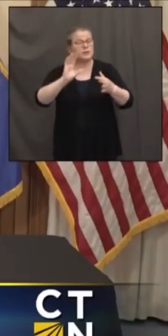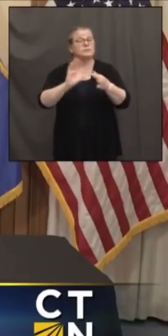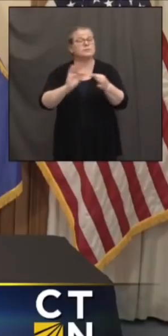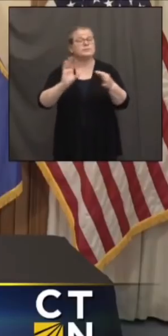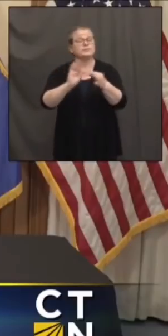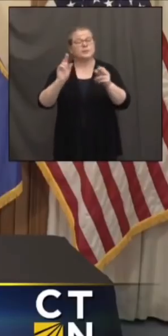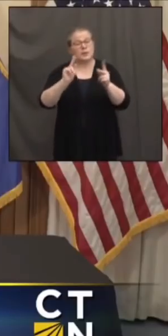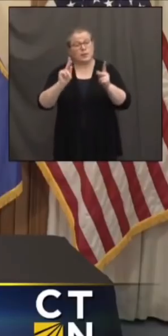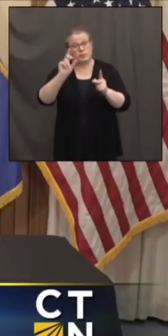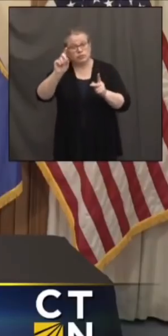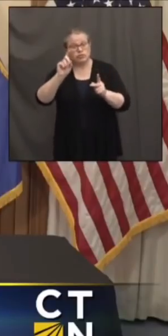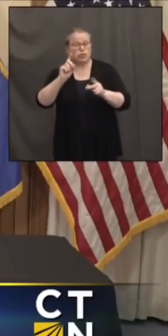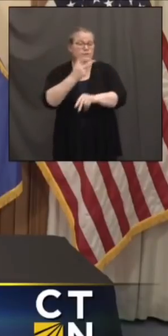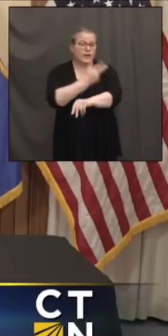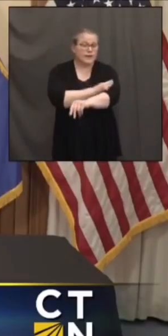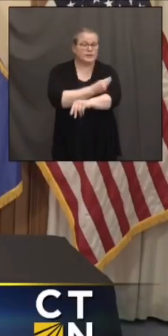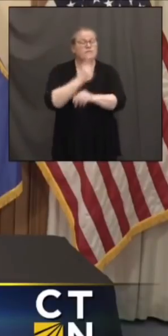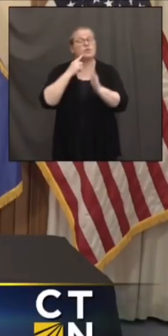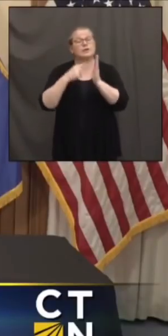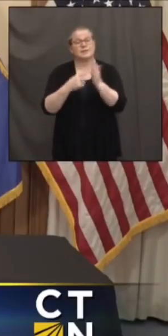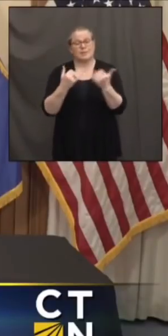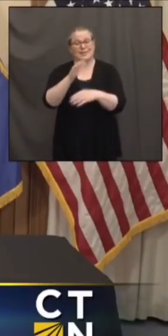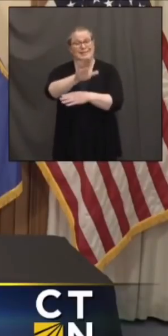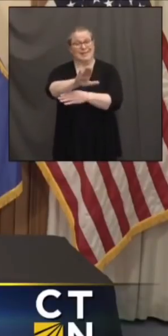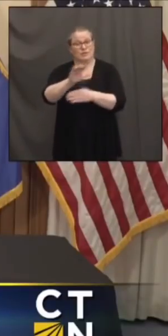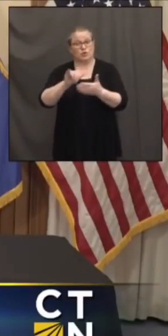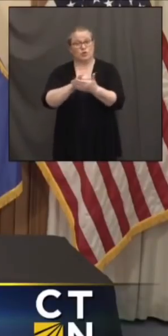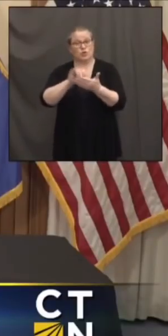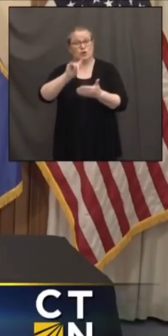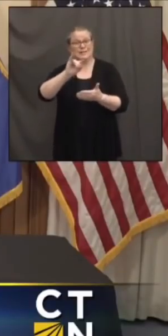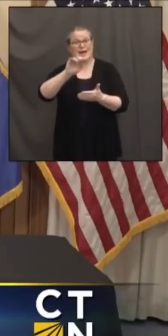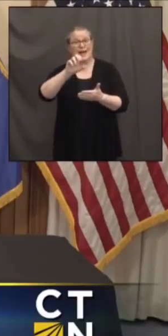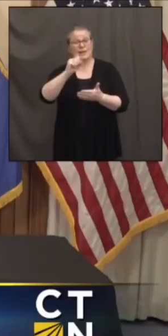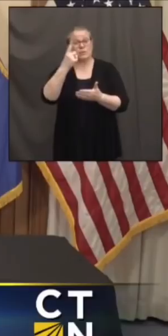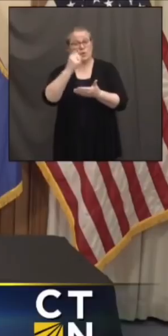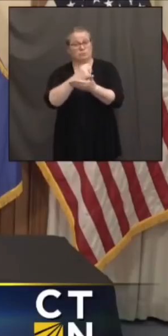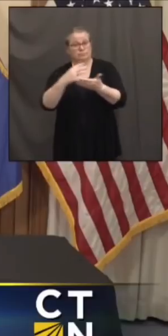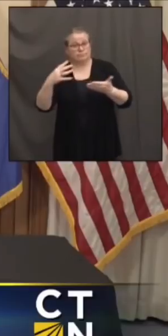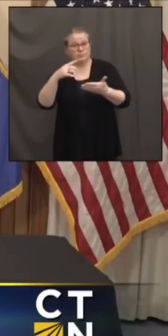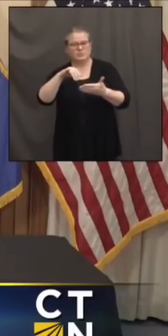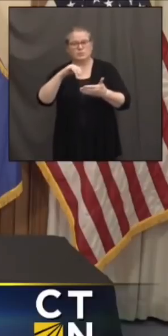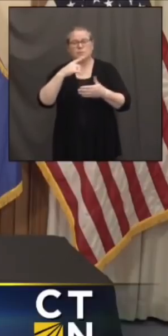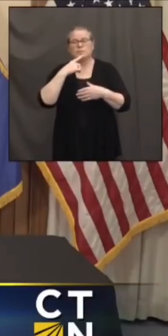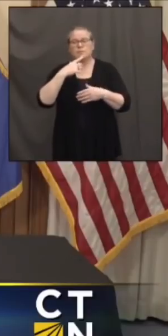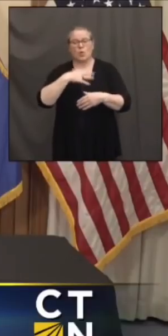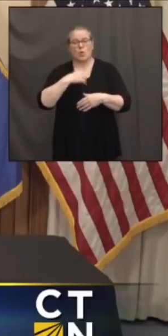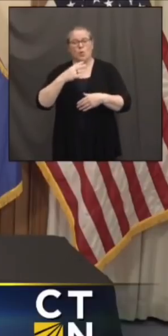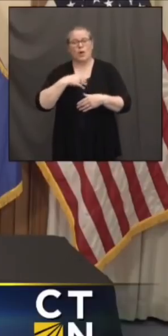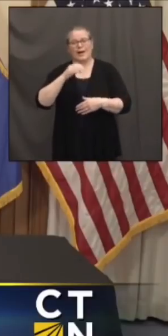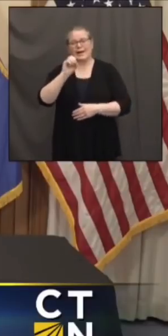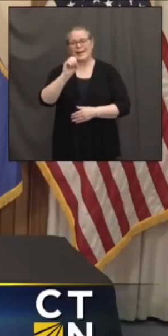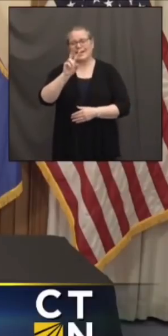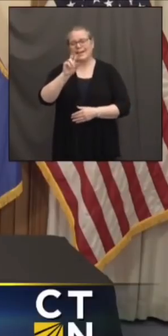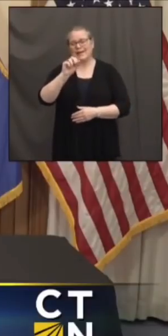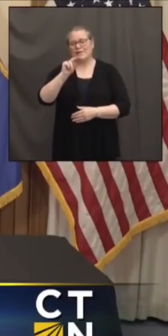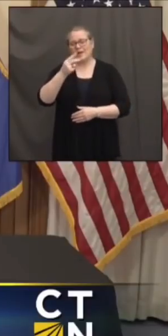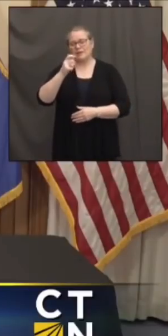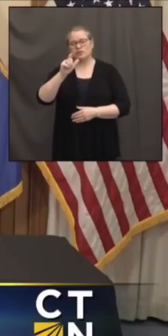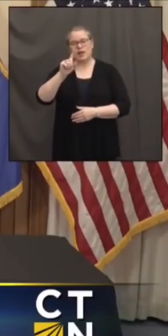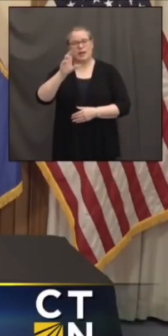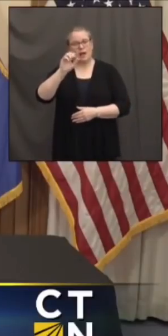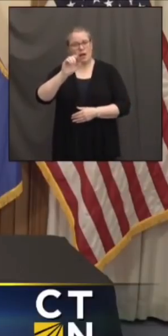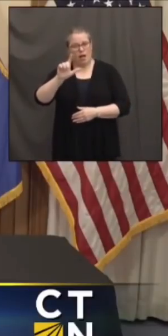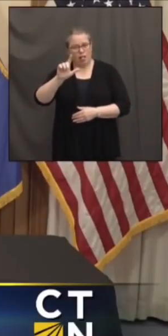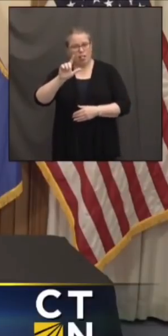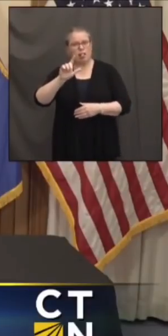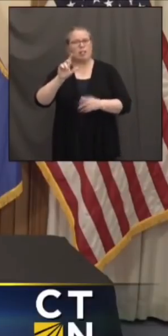vaccinated. One of the headlines in the Times this afternoon is white evangelical resistance is an obstacle in the vaccination effort. So it seems